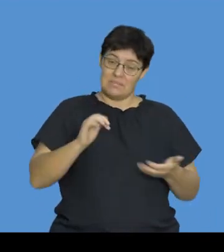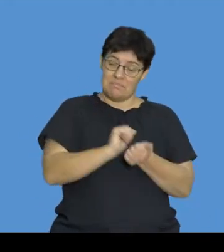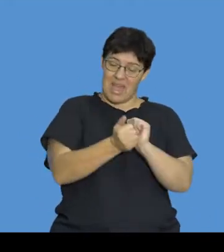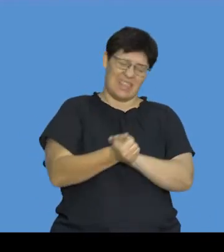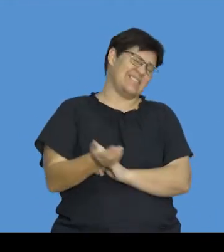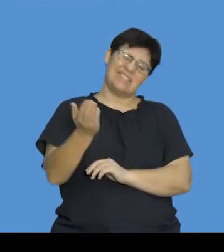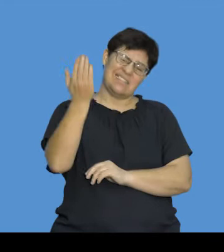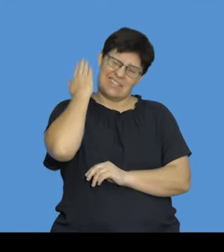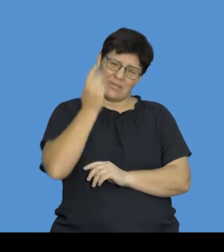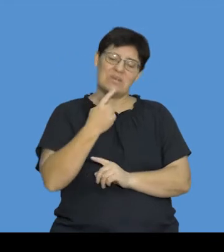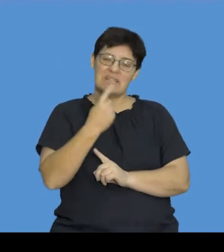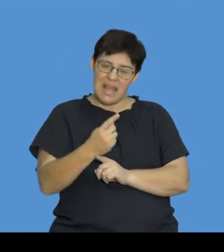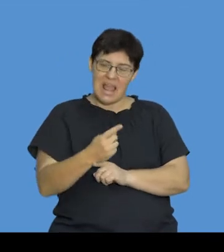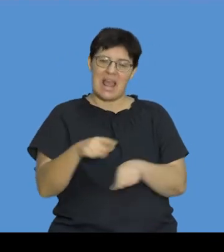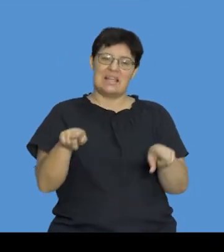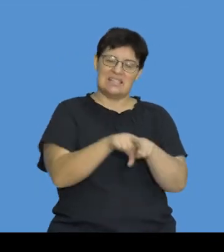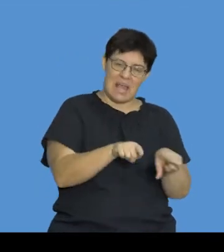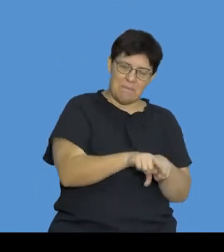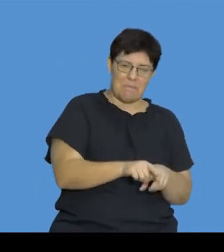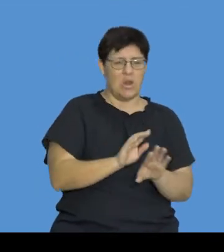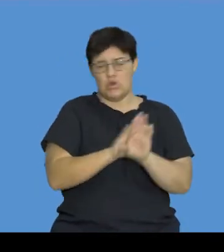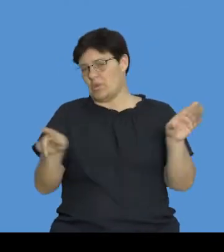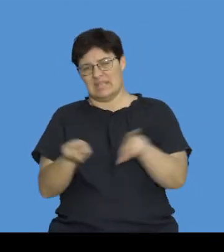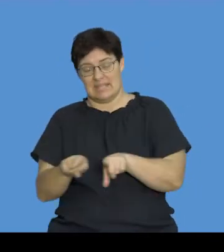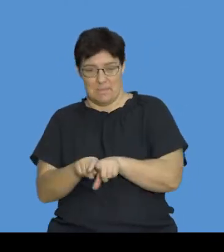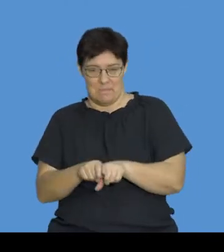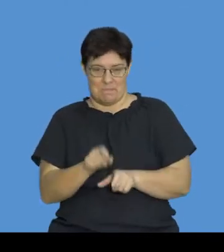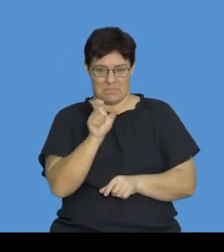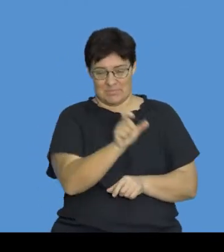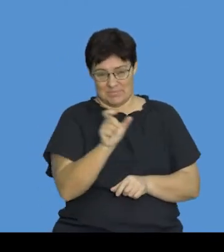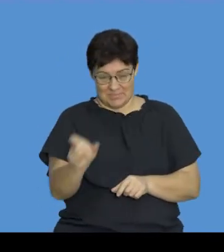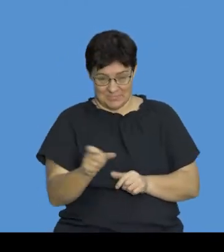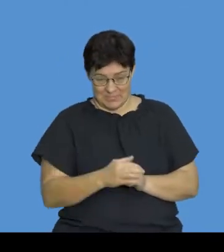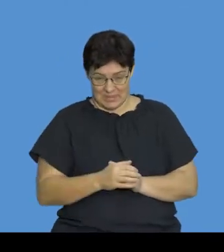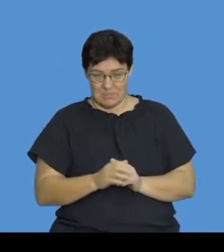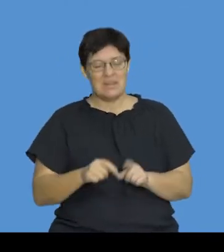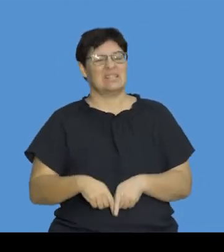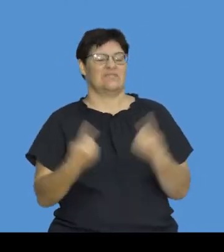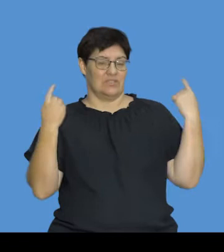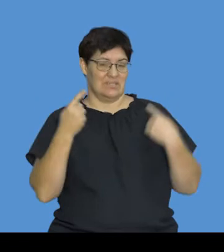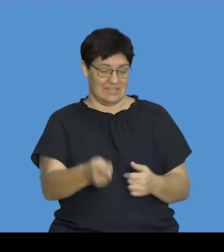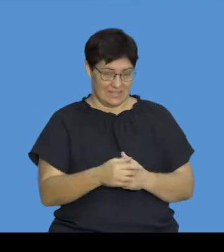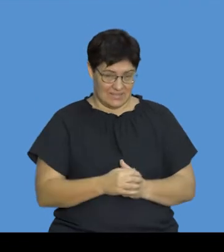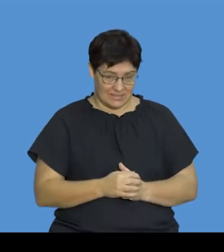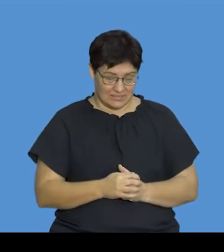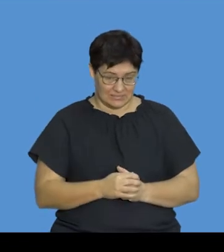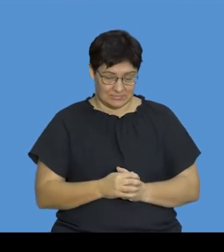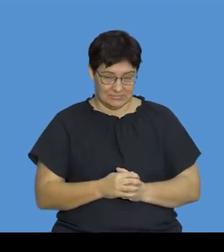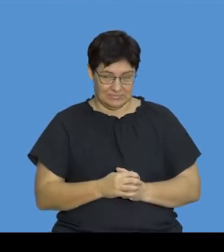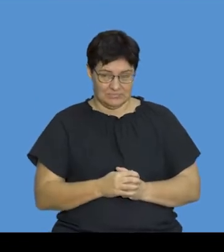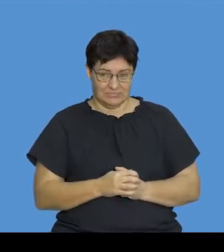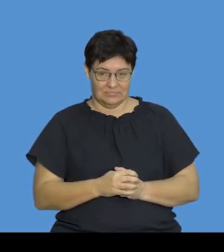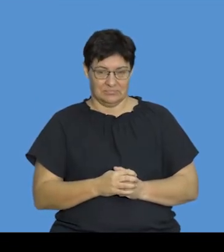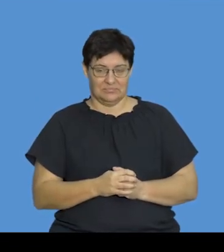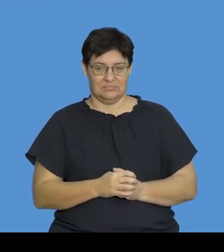time ago, we spoke about like terms and unlike terms. These are unlike terms, so I will just leave them the way they